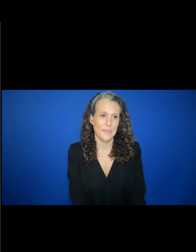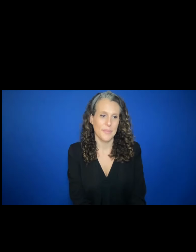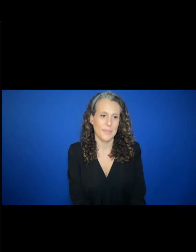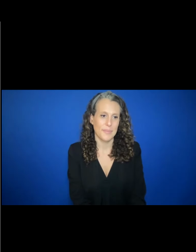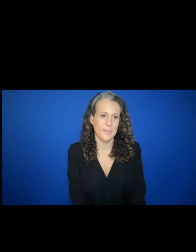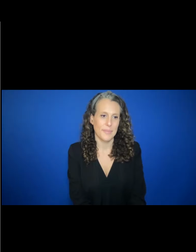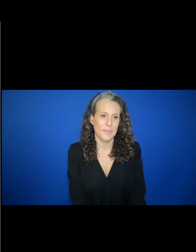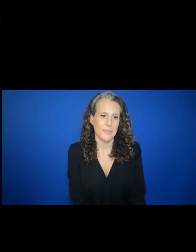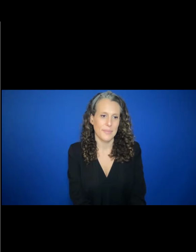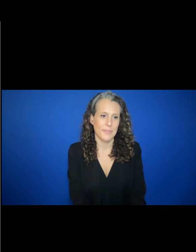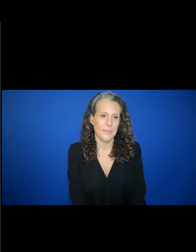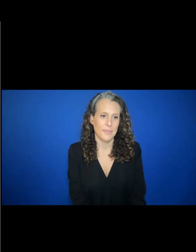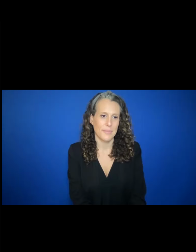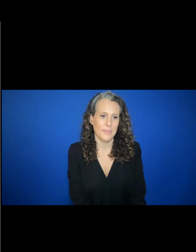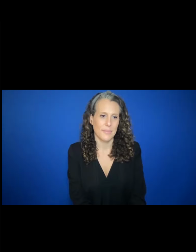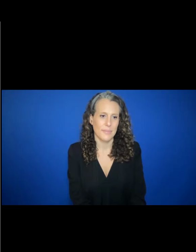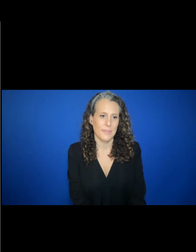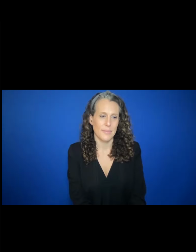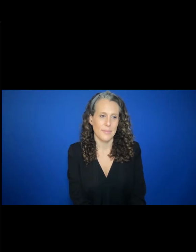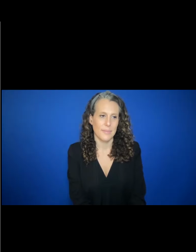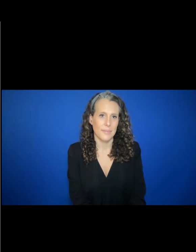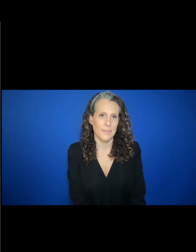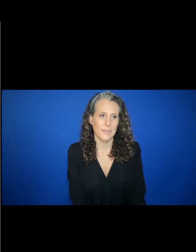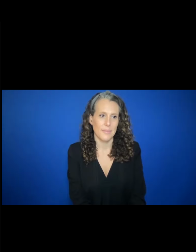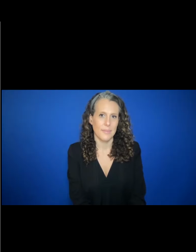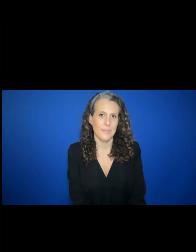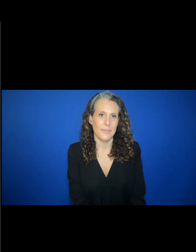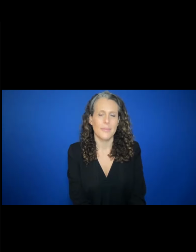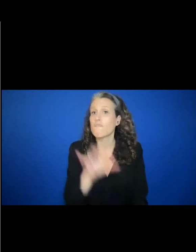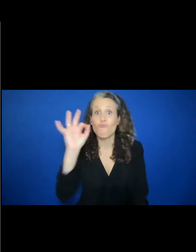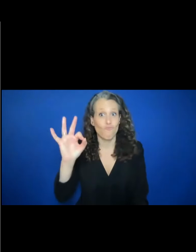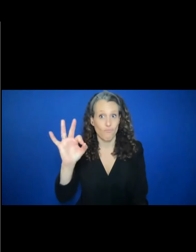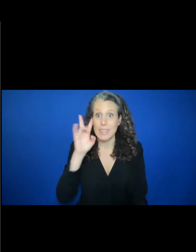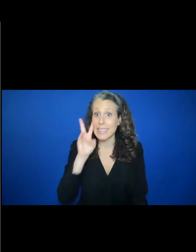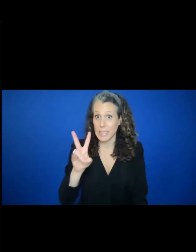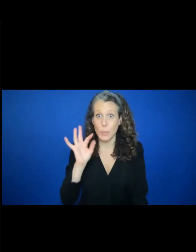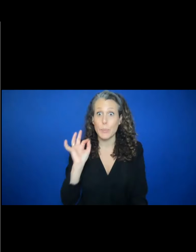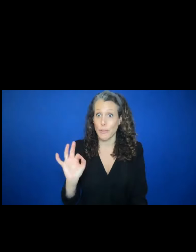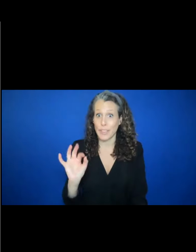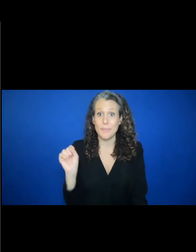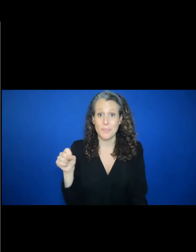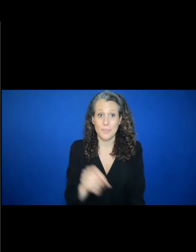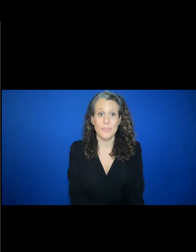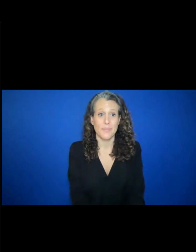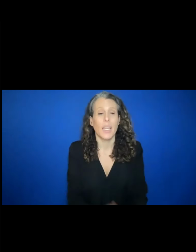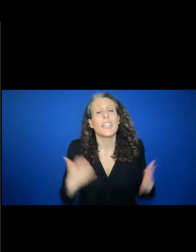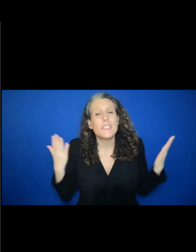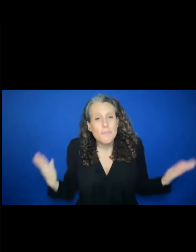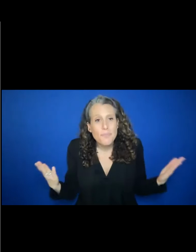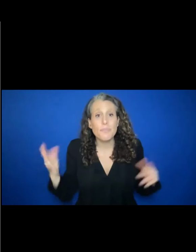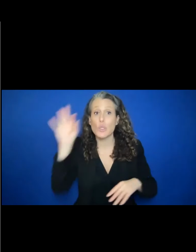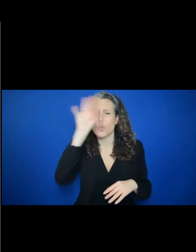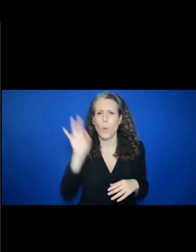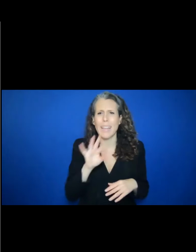Hope you can all see that. I'm assuming you can. Yeah, it's perfect. Yeah. Great. Basically, the question I'm asking is technology for